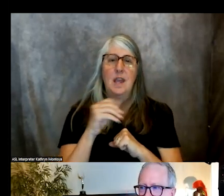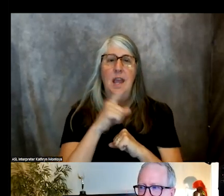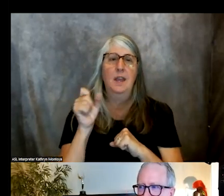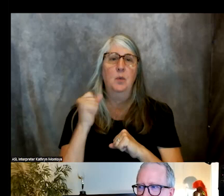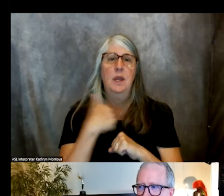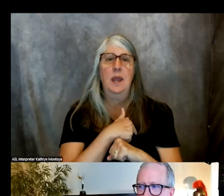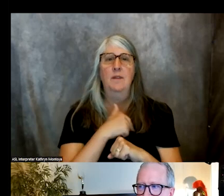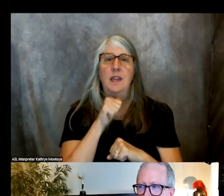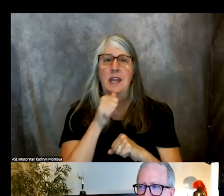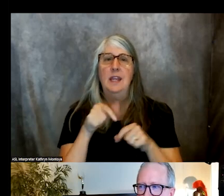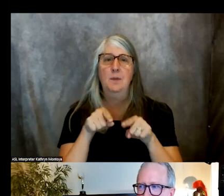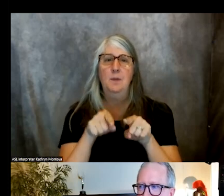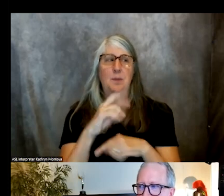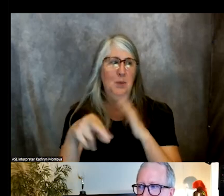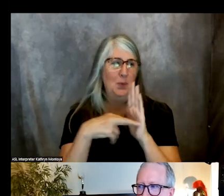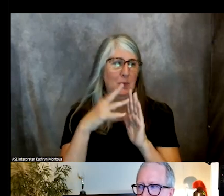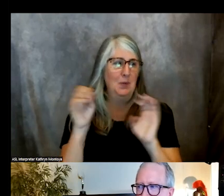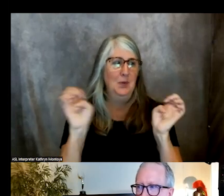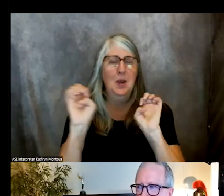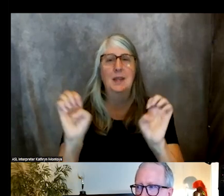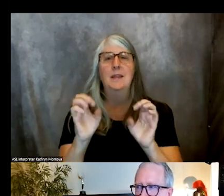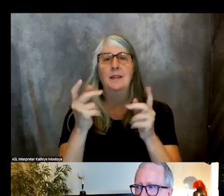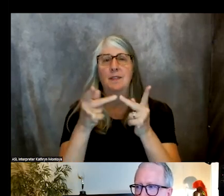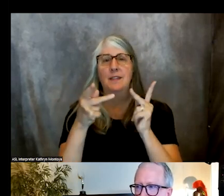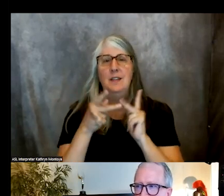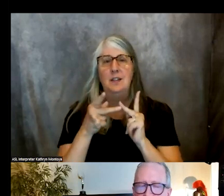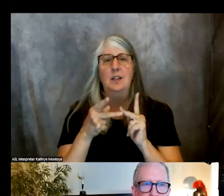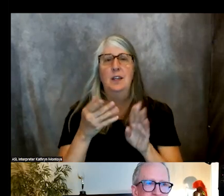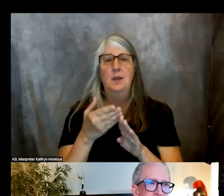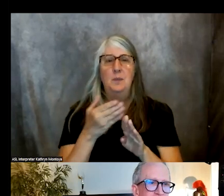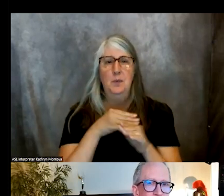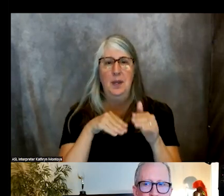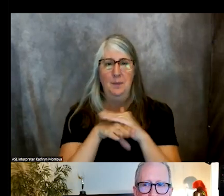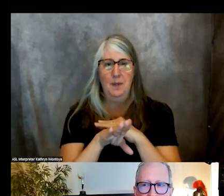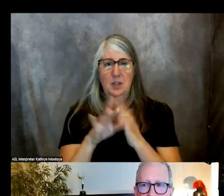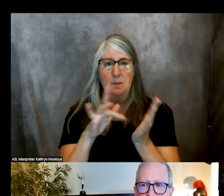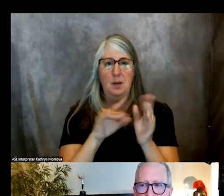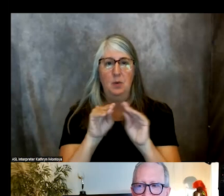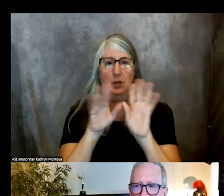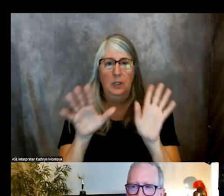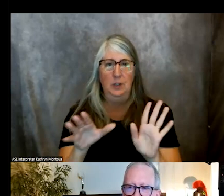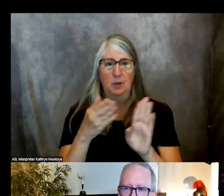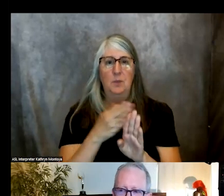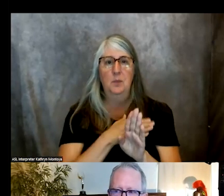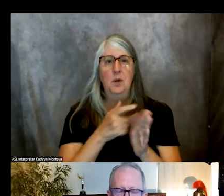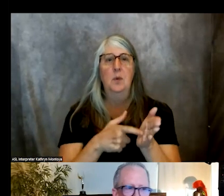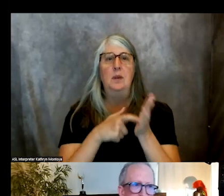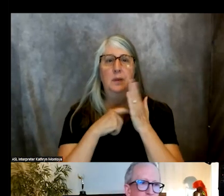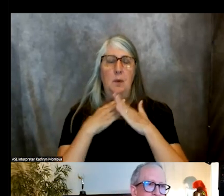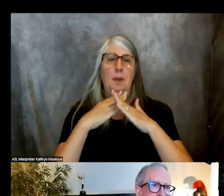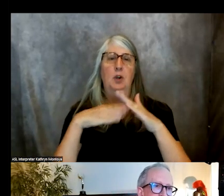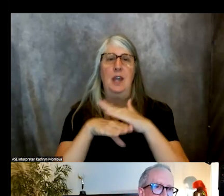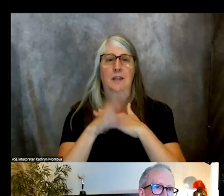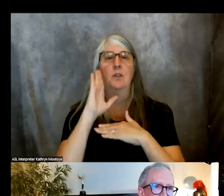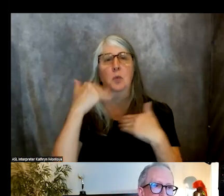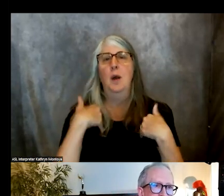incompatible roles, and crisis facility pre-admission medical clearance, a prerequisite or a barrier to access. So we'll have more on